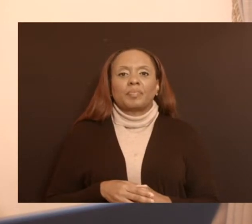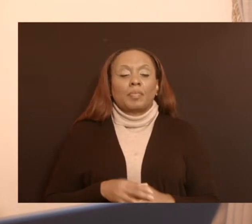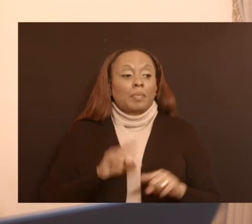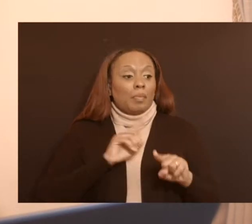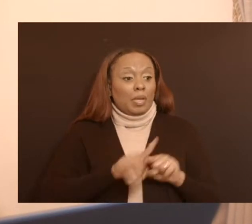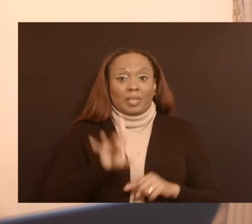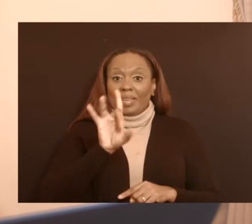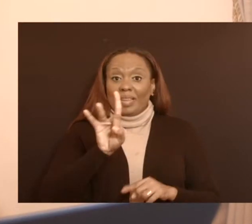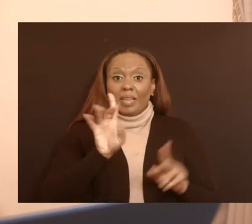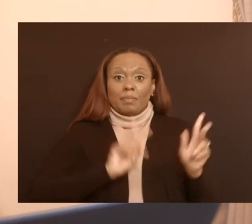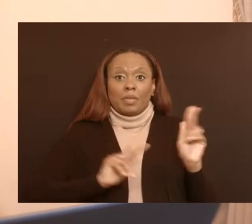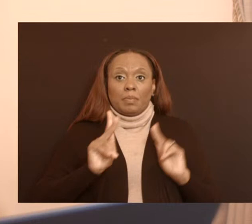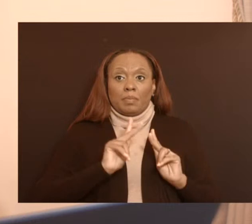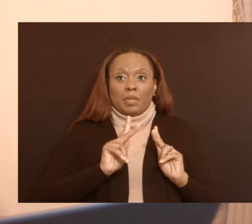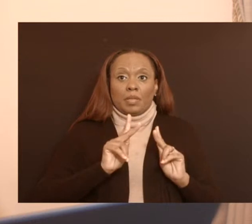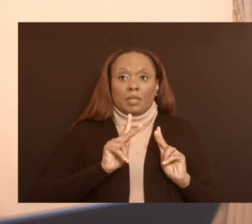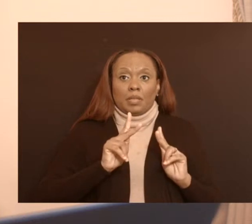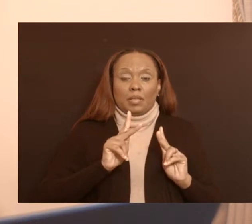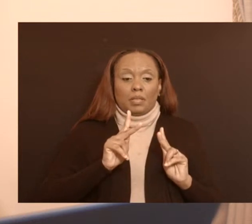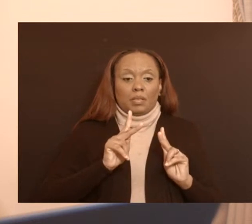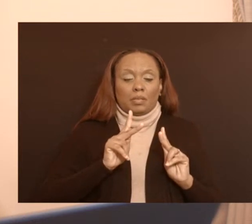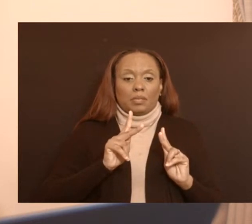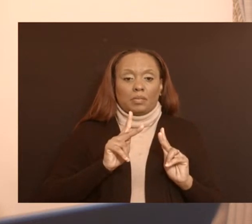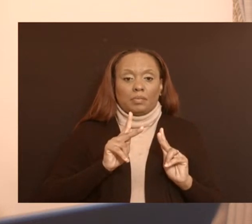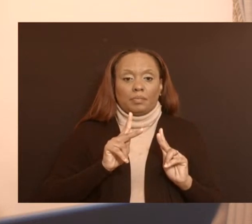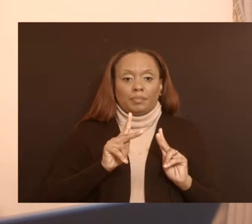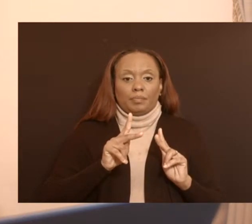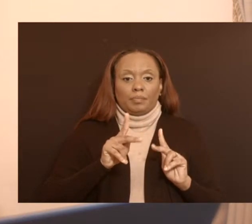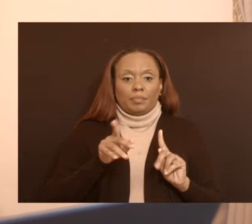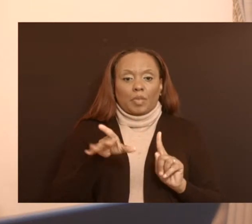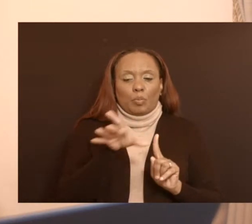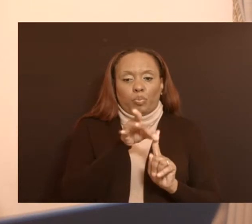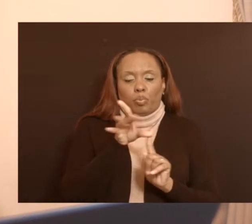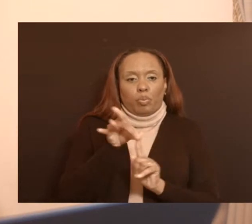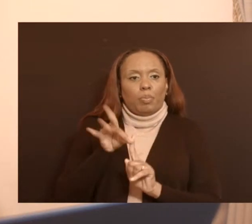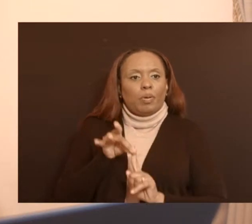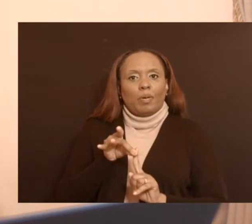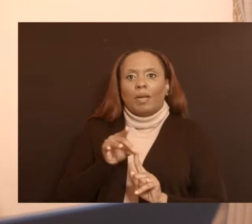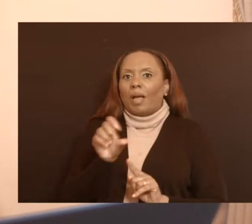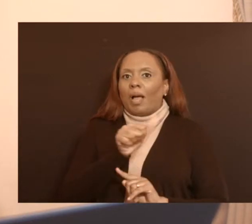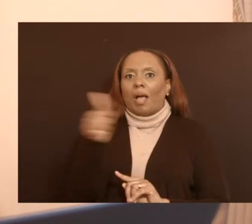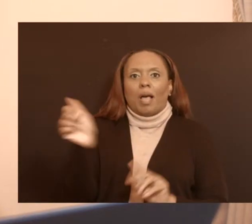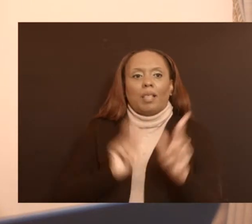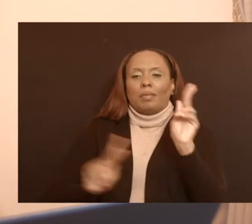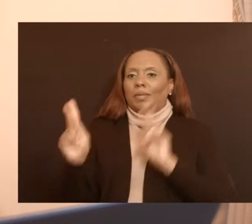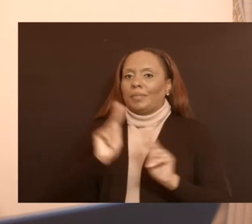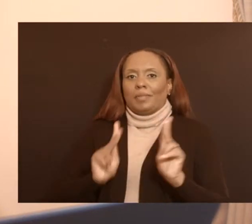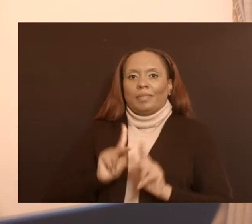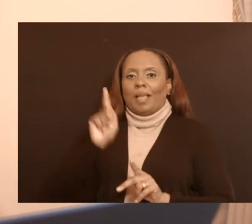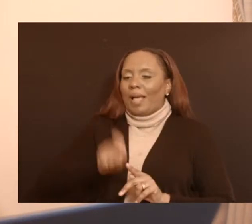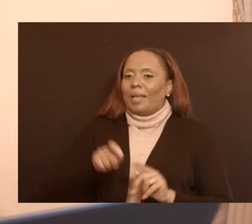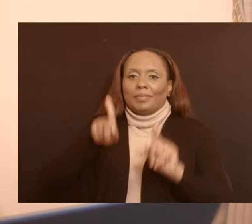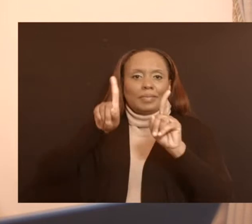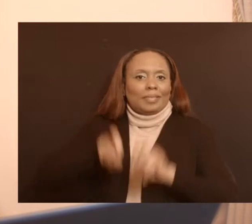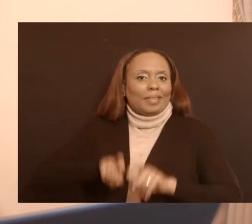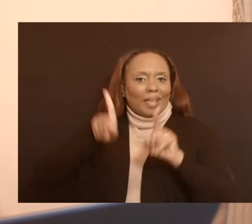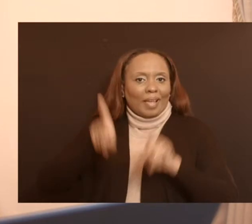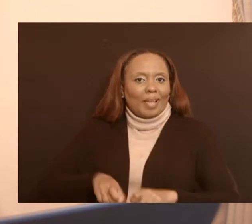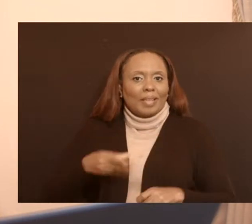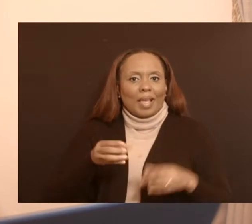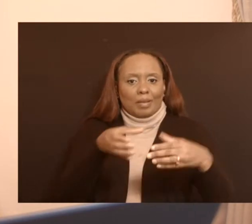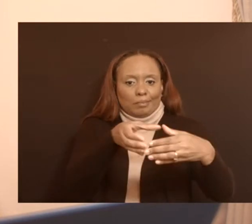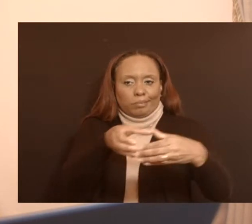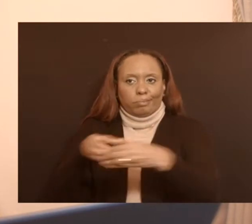impacted another manufacturing establishment where persons have had to be tested and quarantined. So